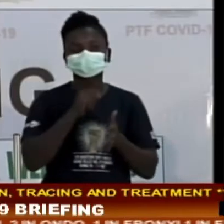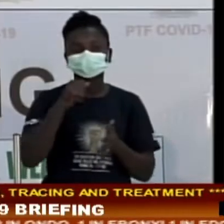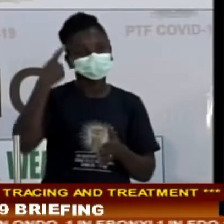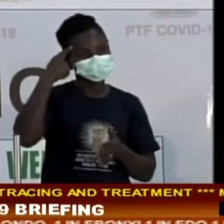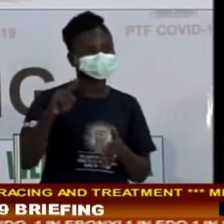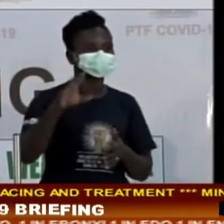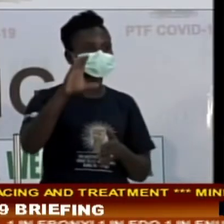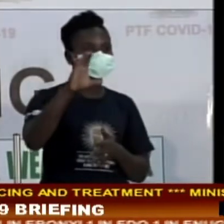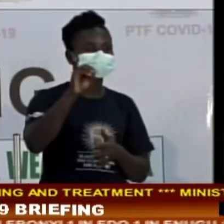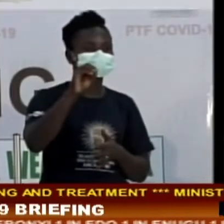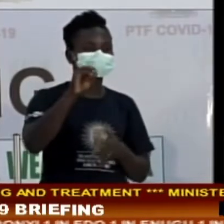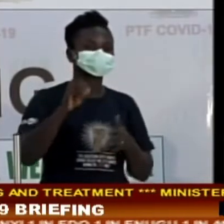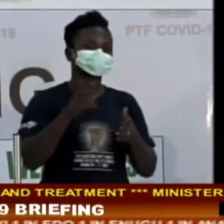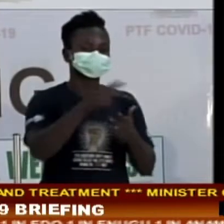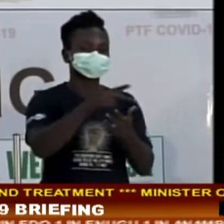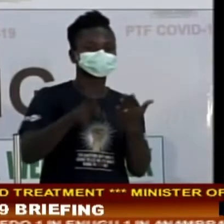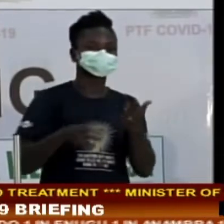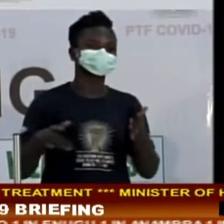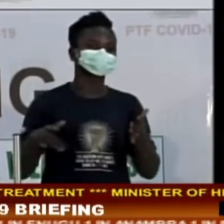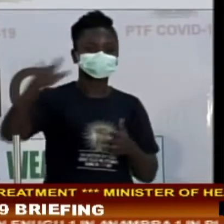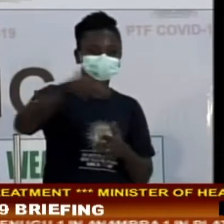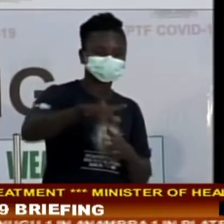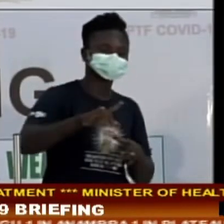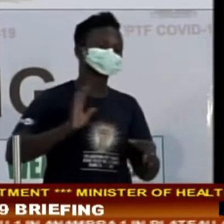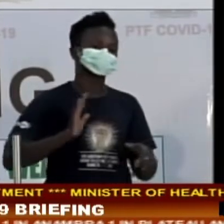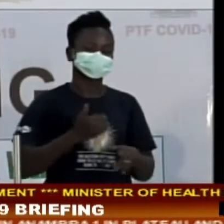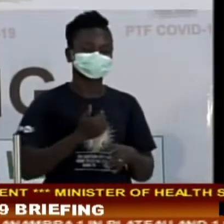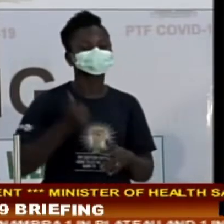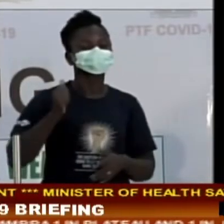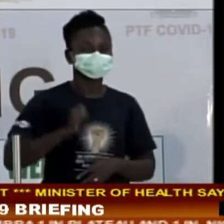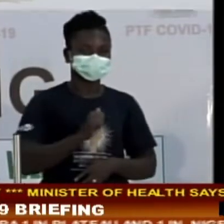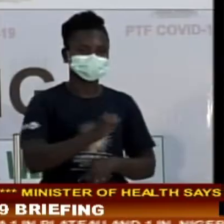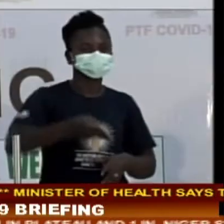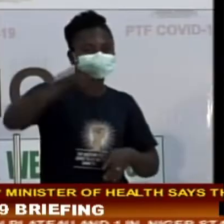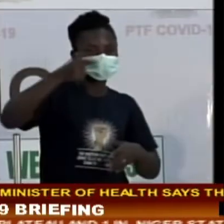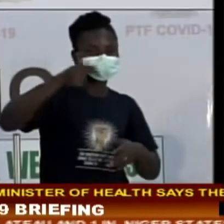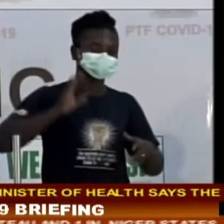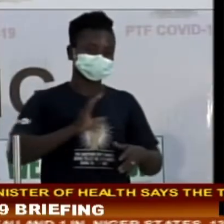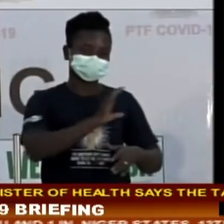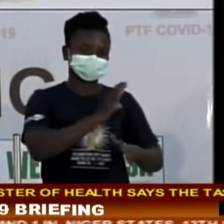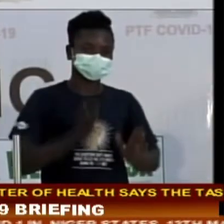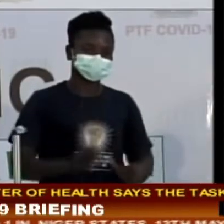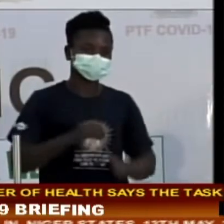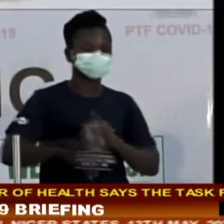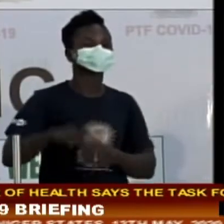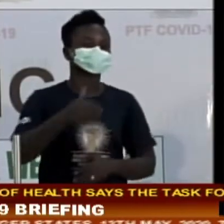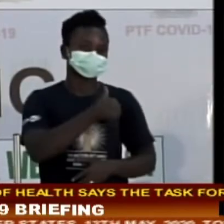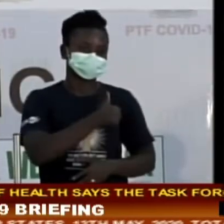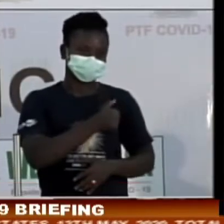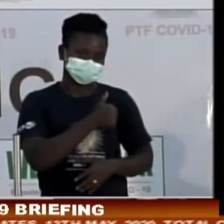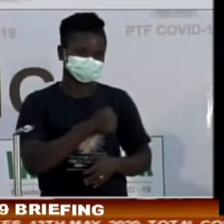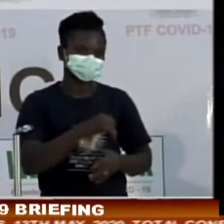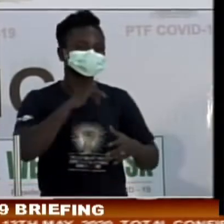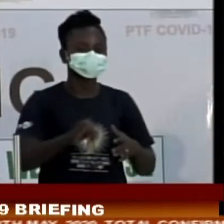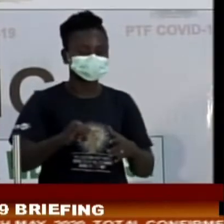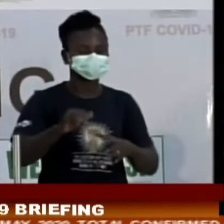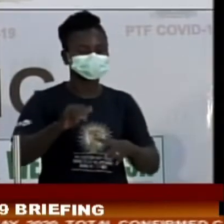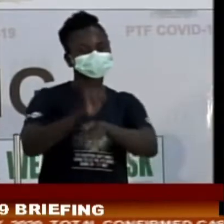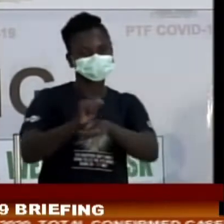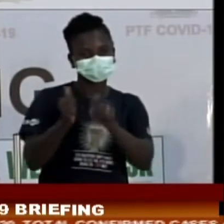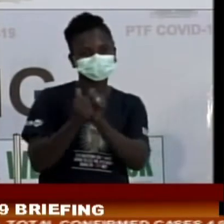our ambassador our High Commissioner uh in Canada uh is uh engaging with the Canadian